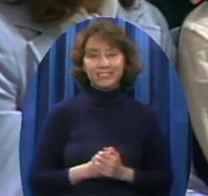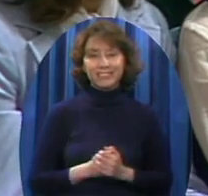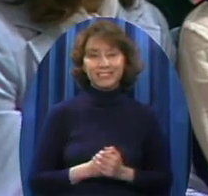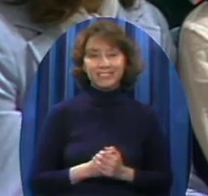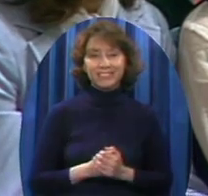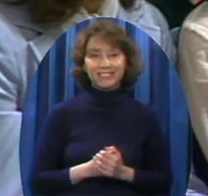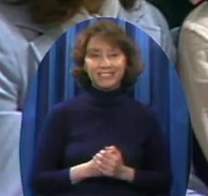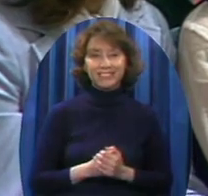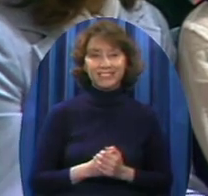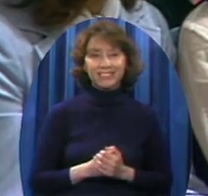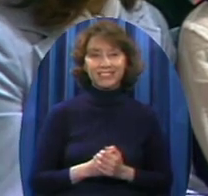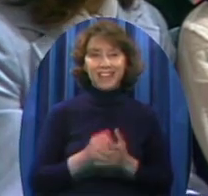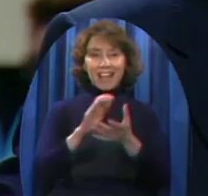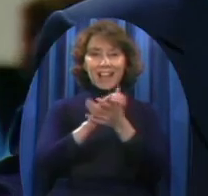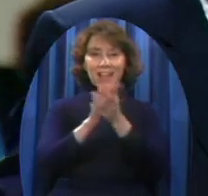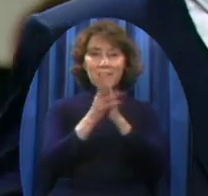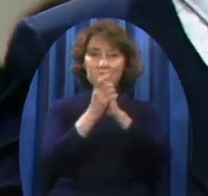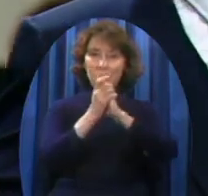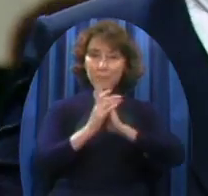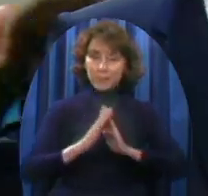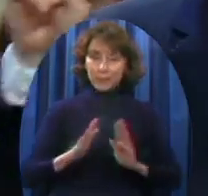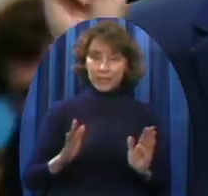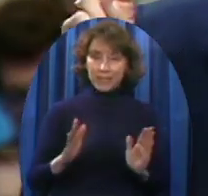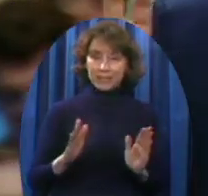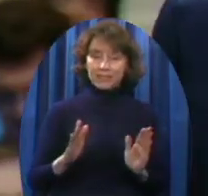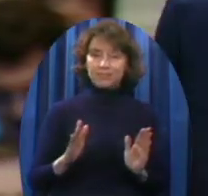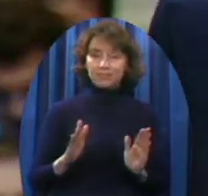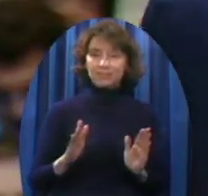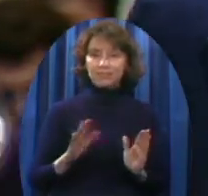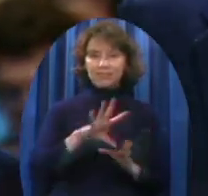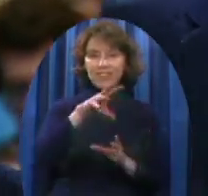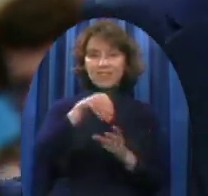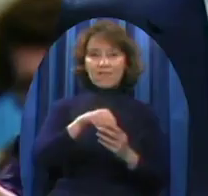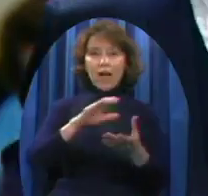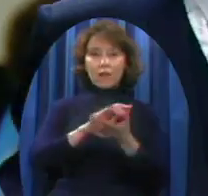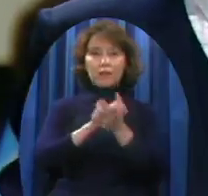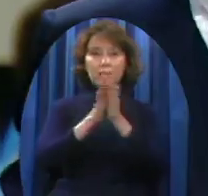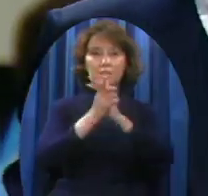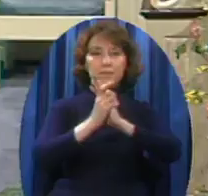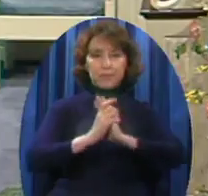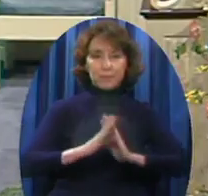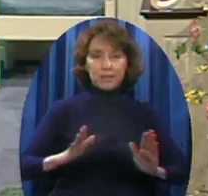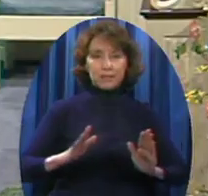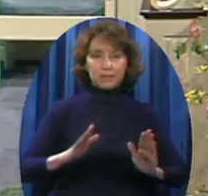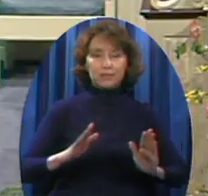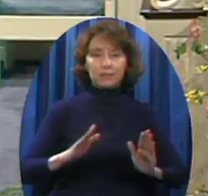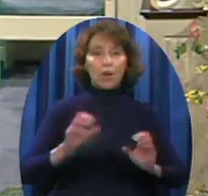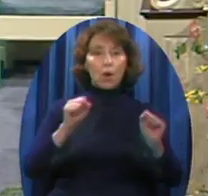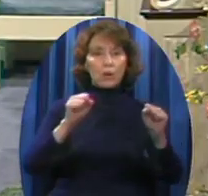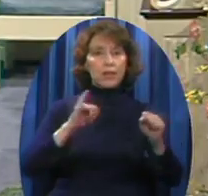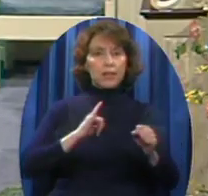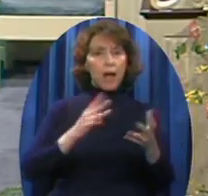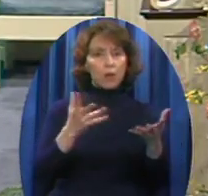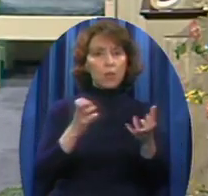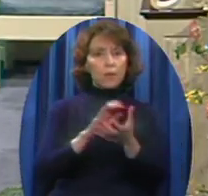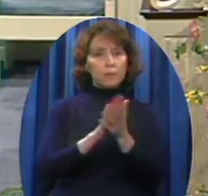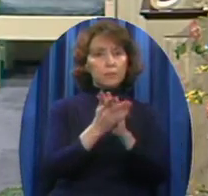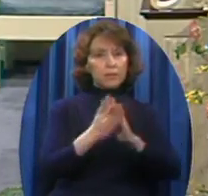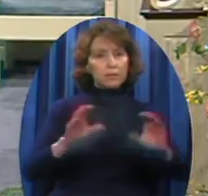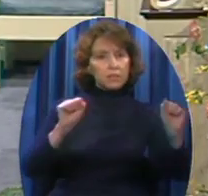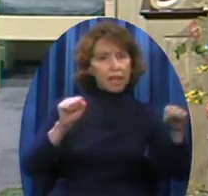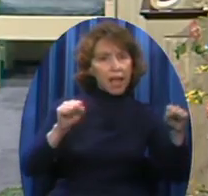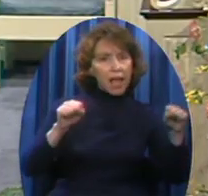We at least, you know, the peace movement. They're into this so-called peace movement. I'm for peace, too. You know the Soviets are for